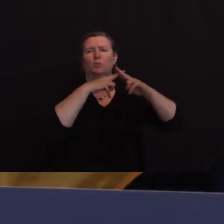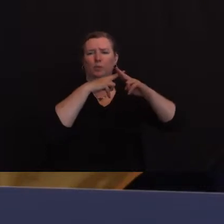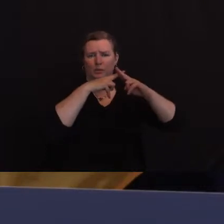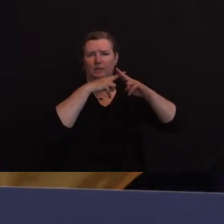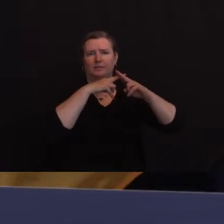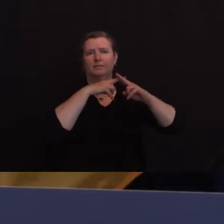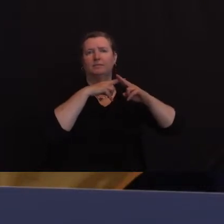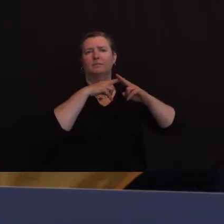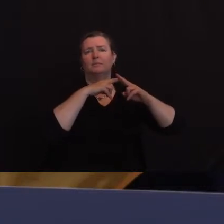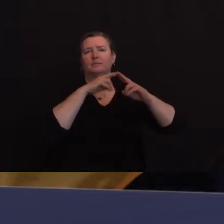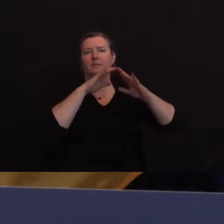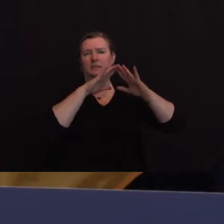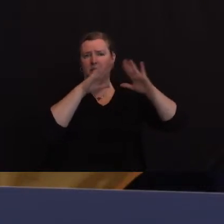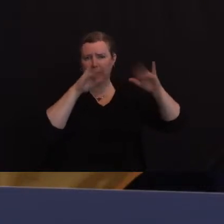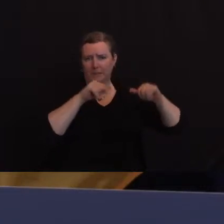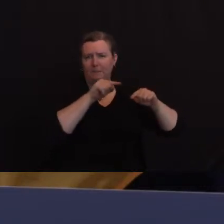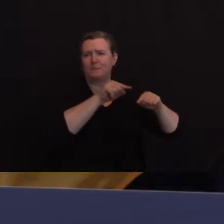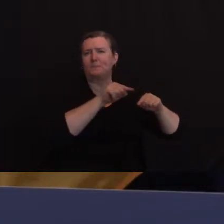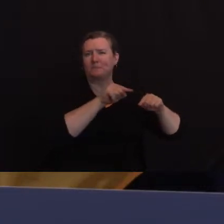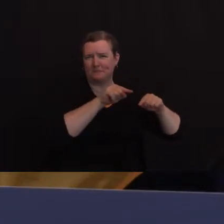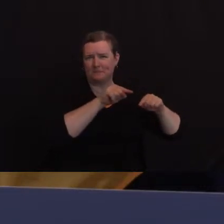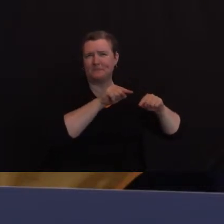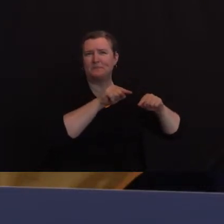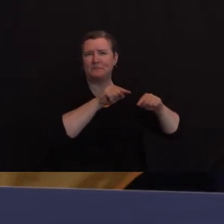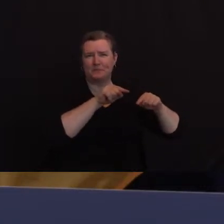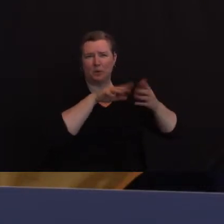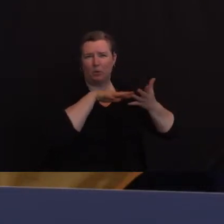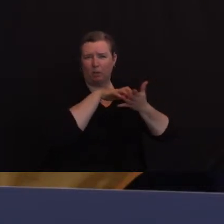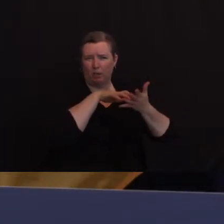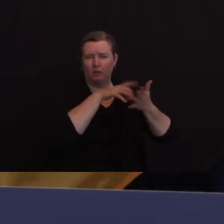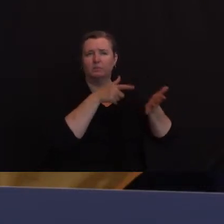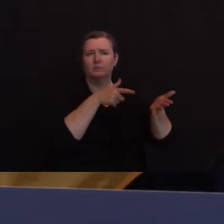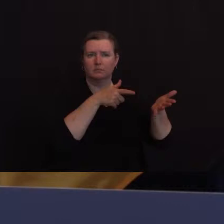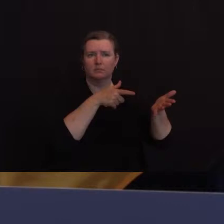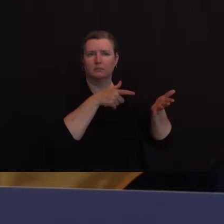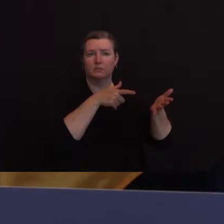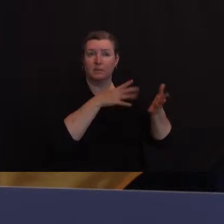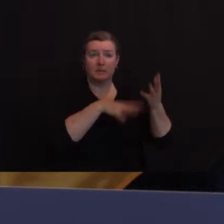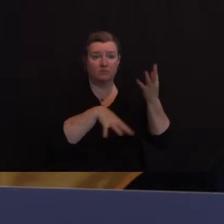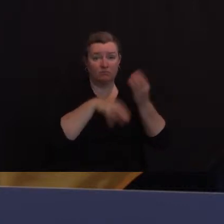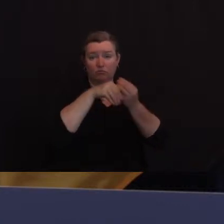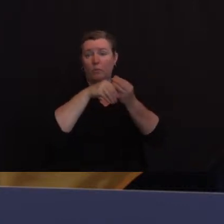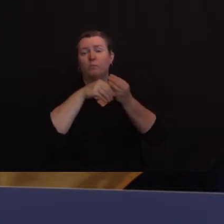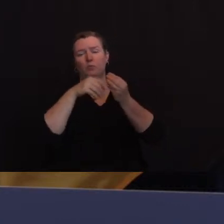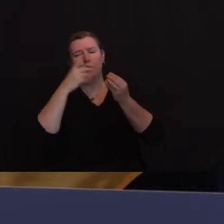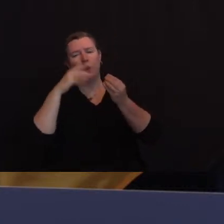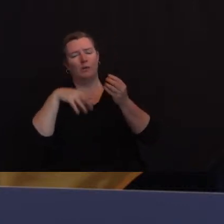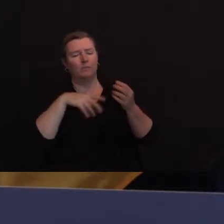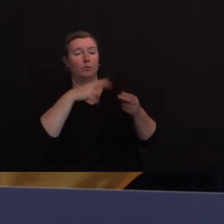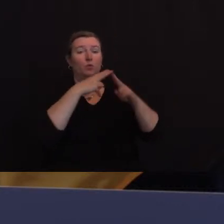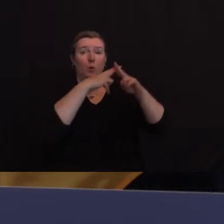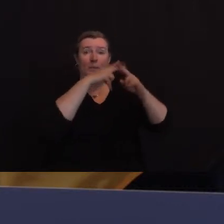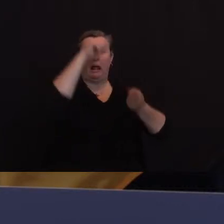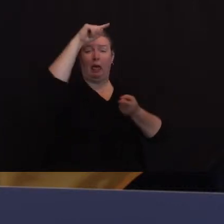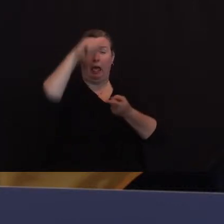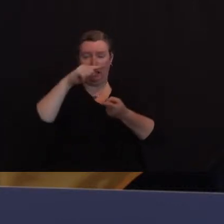is why we talk about whether they should get a third dose down the road, and we think that likely may happen. So we know that they're having more breakthrough cases